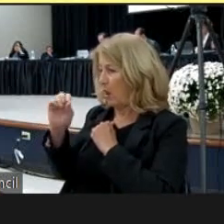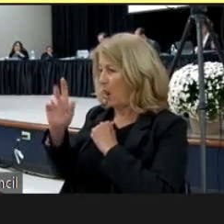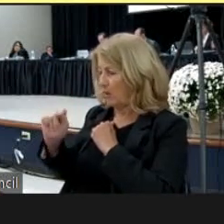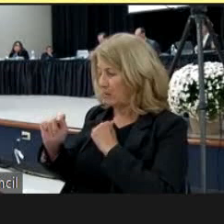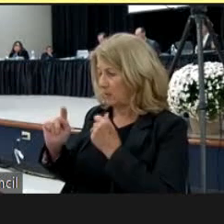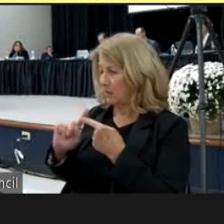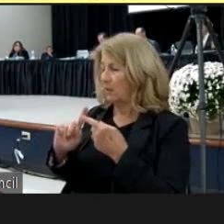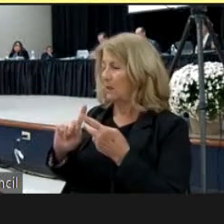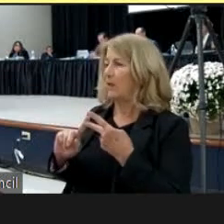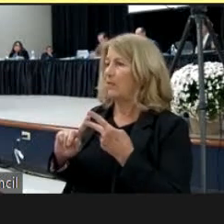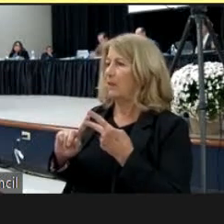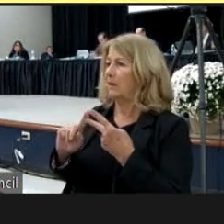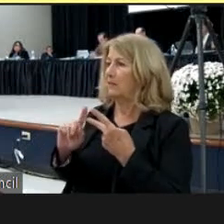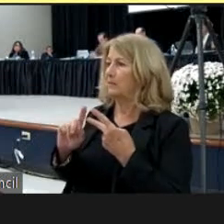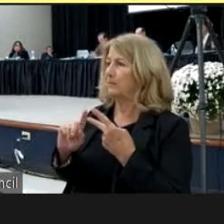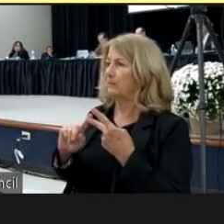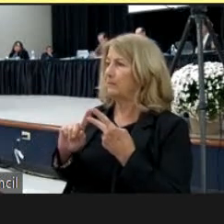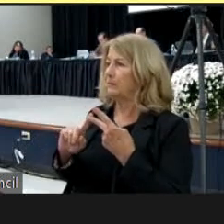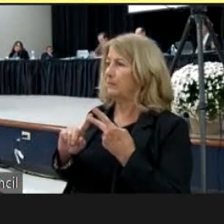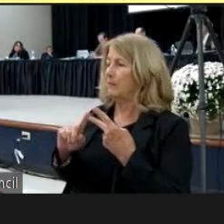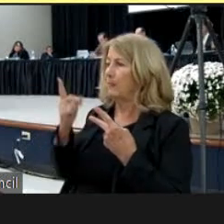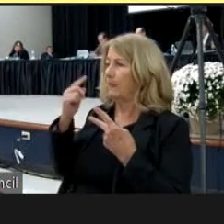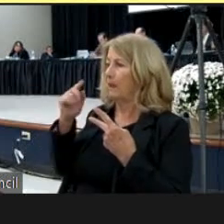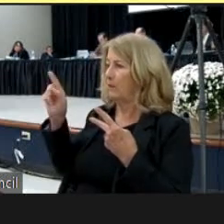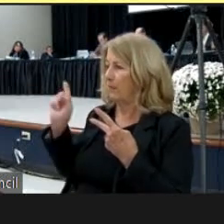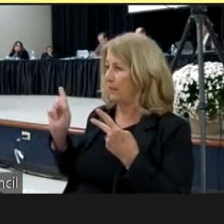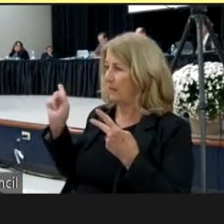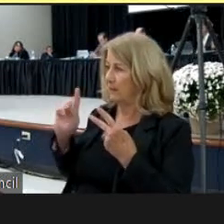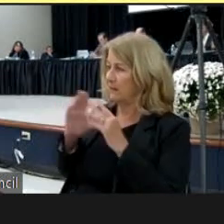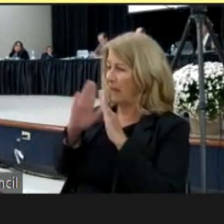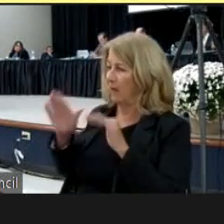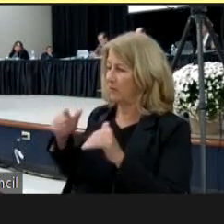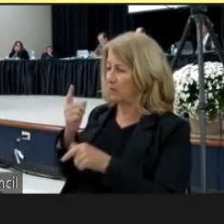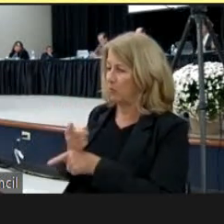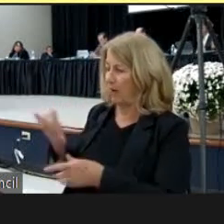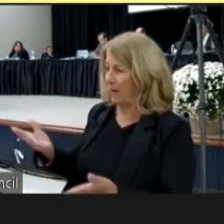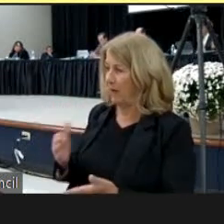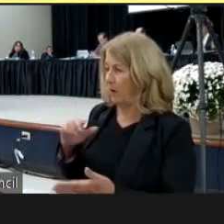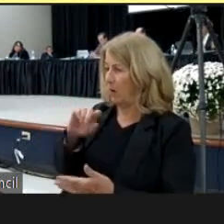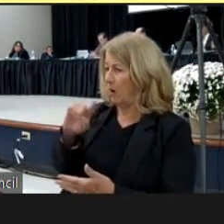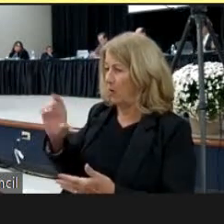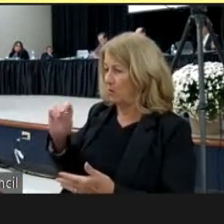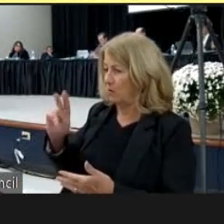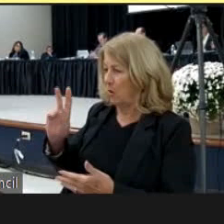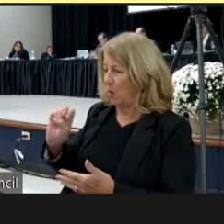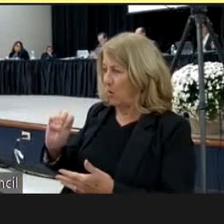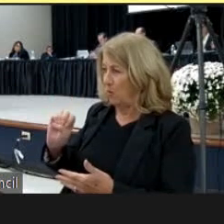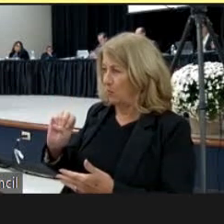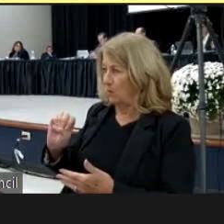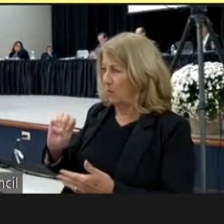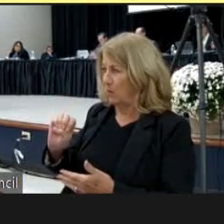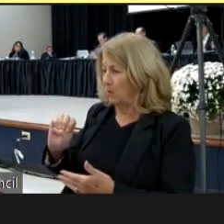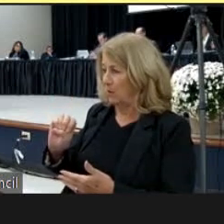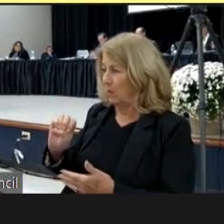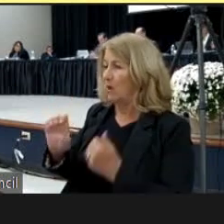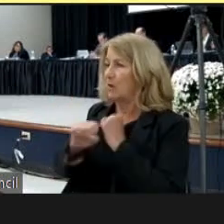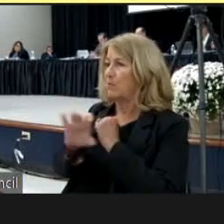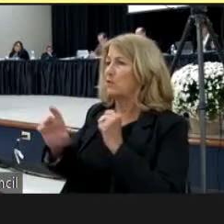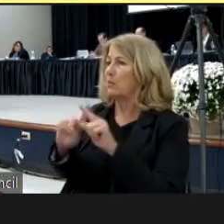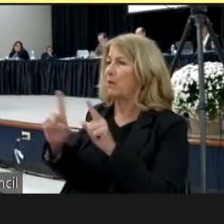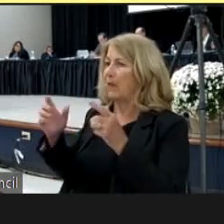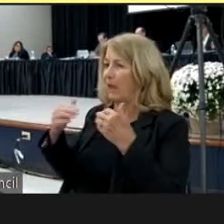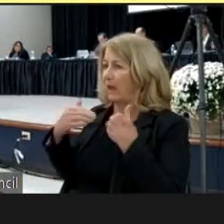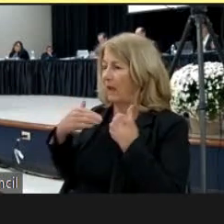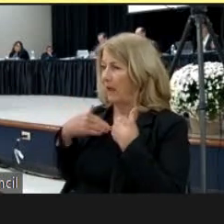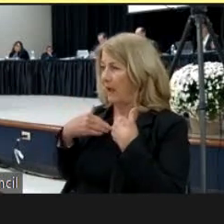then for these houses right here are zoned residential, but they have a commercial land use. So we're requesting to